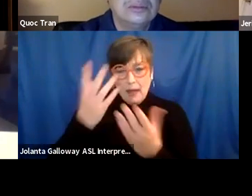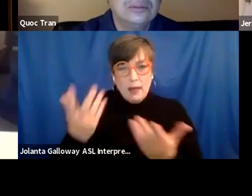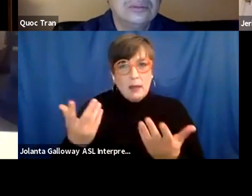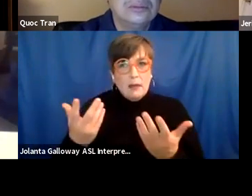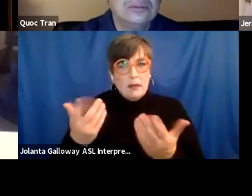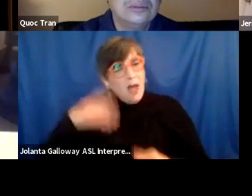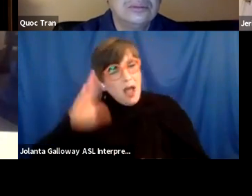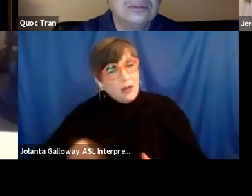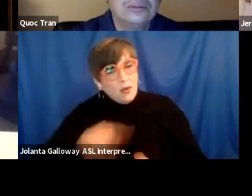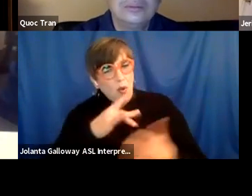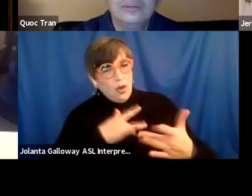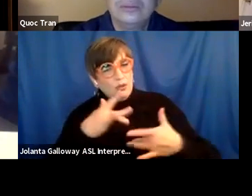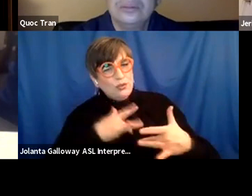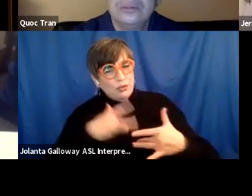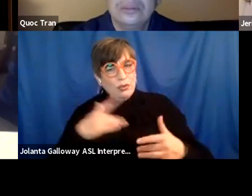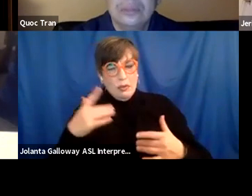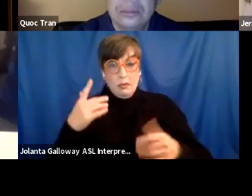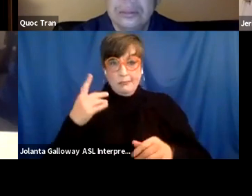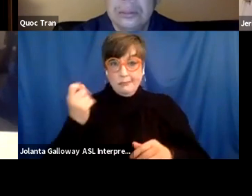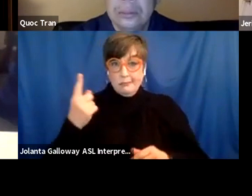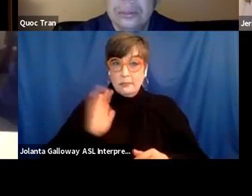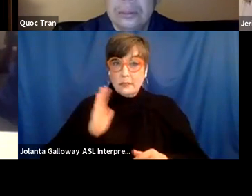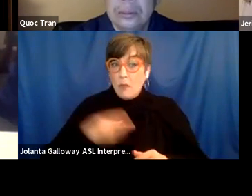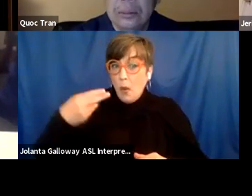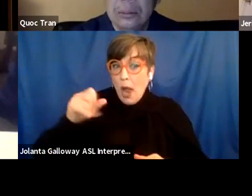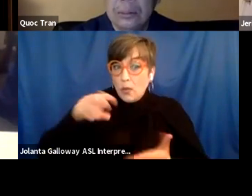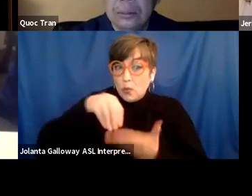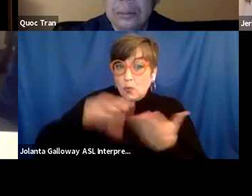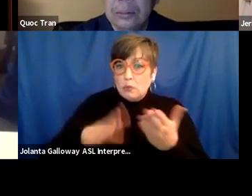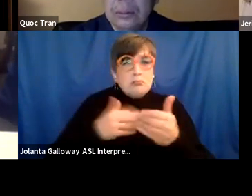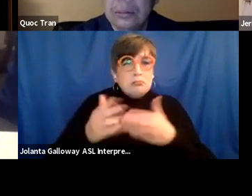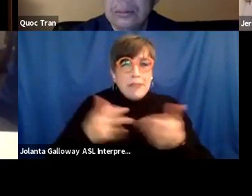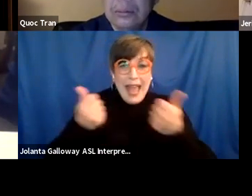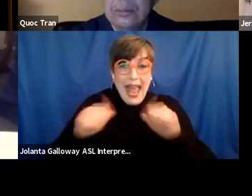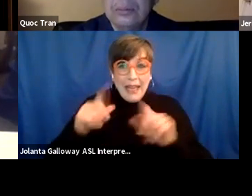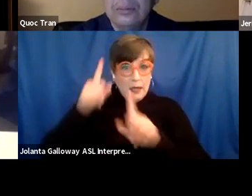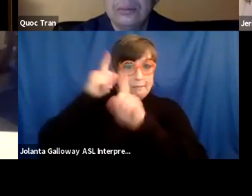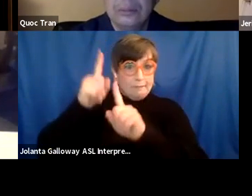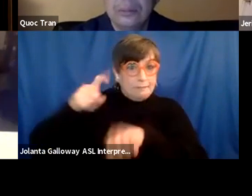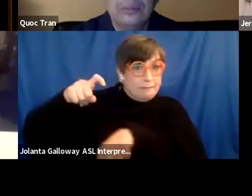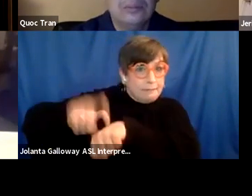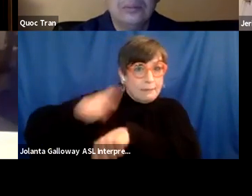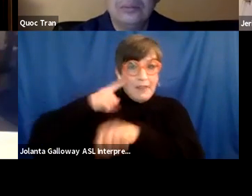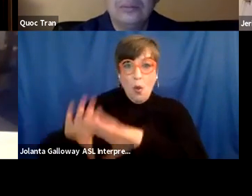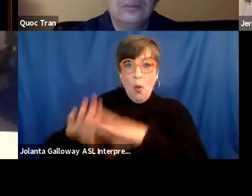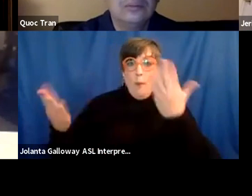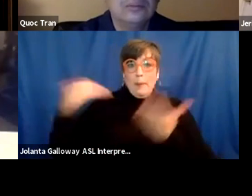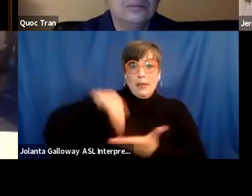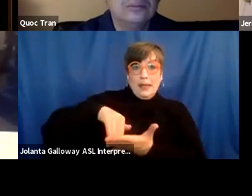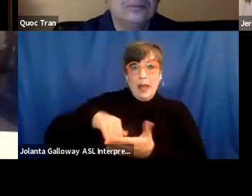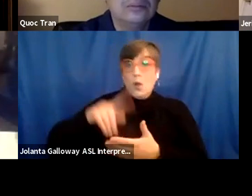And particularly since our high school students, under any schedule we have for reopening, our high school students are going to be the